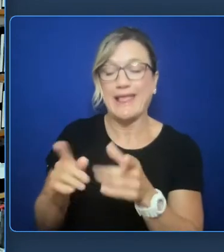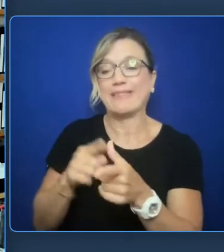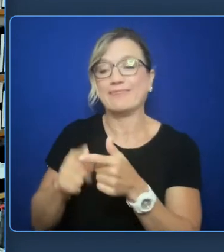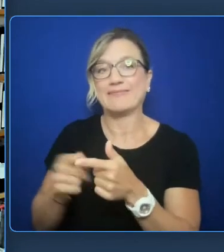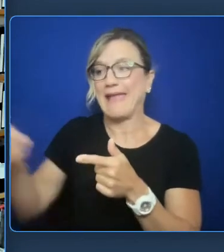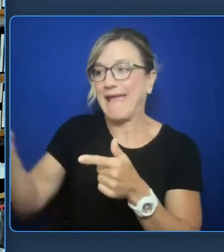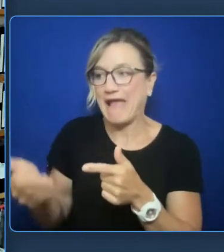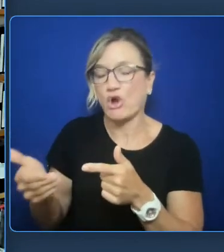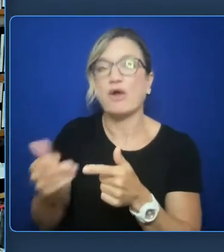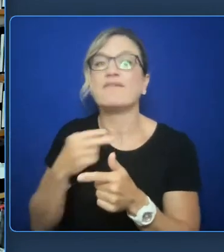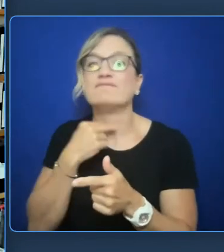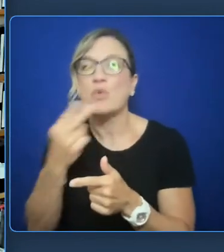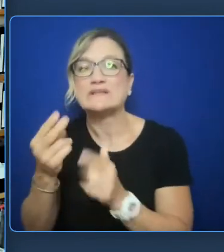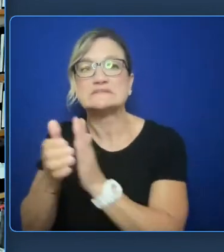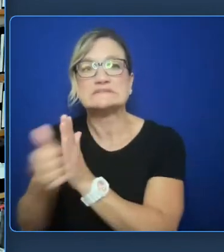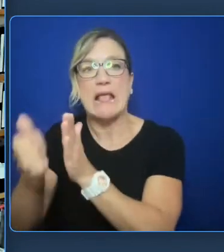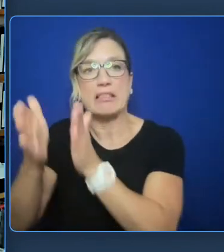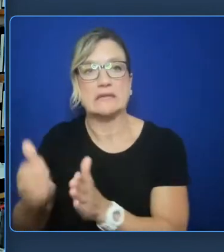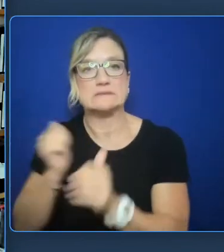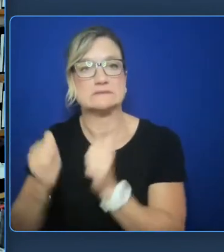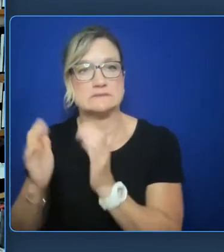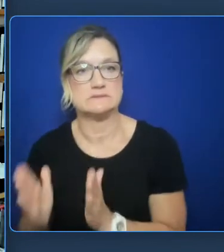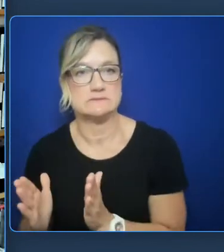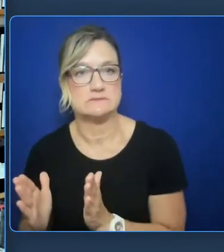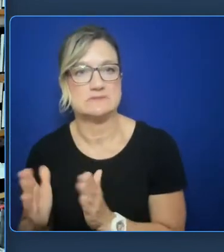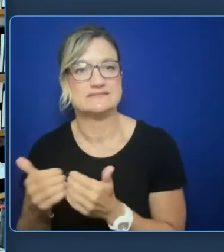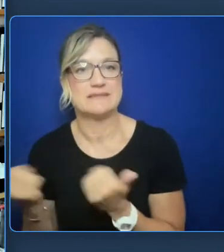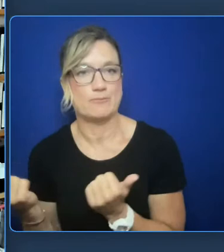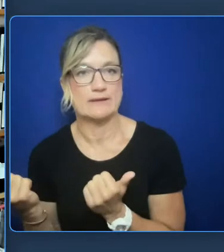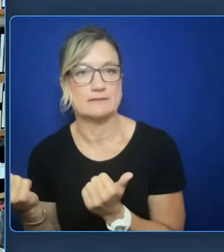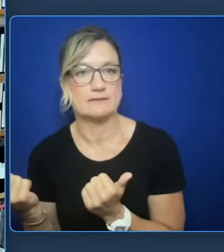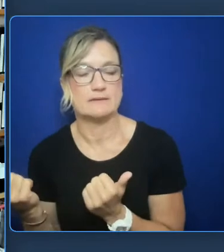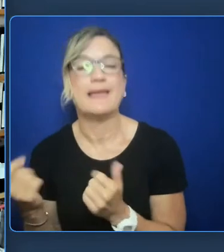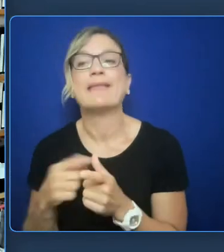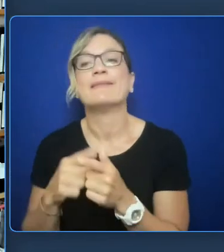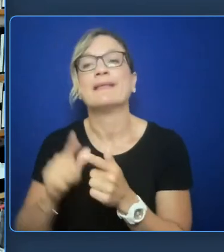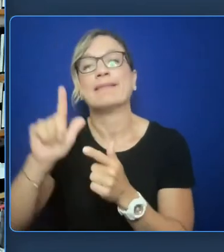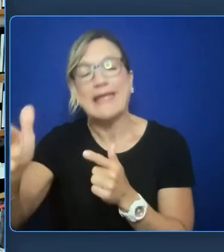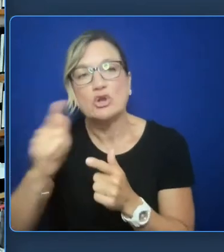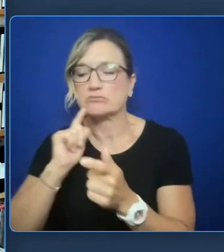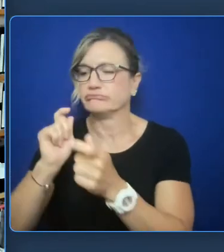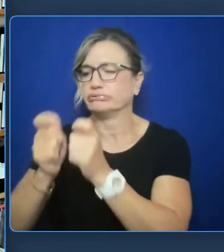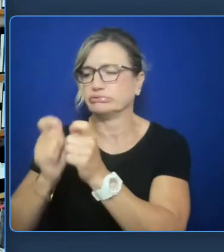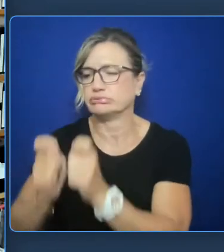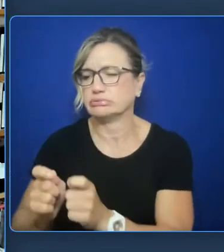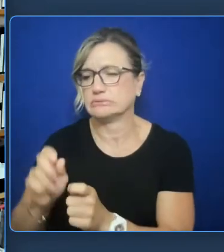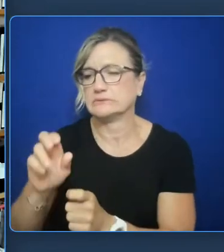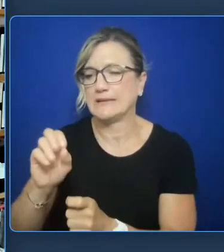there's a voice talent that voices it, and then someone else who's doing the audio editing and such. So,